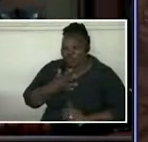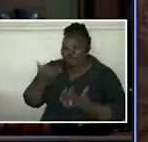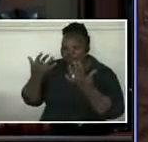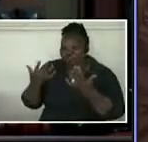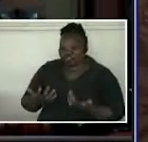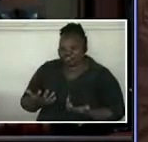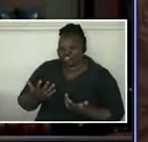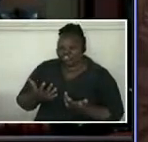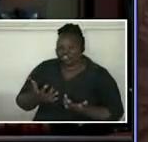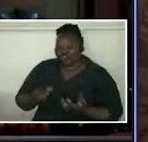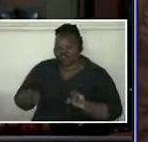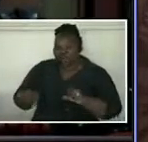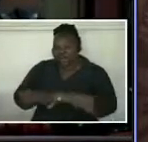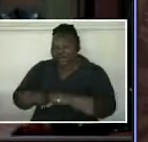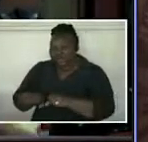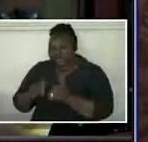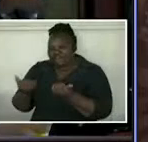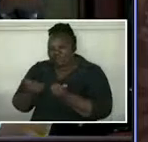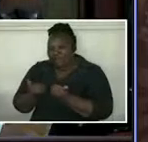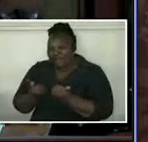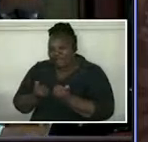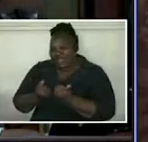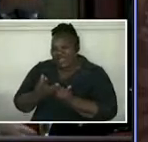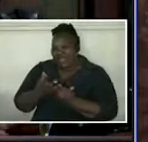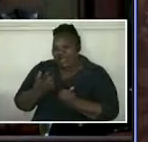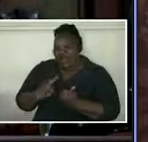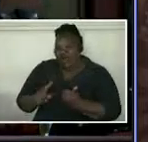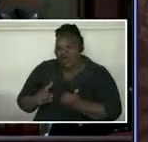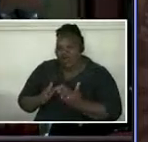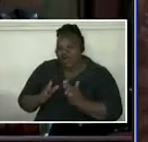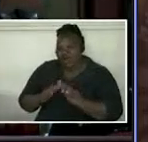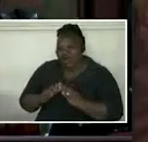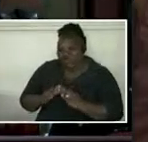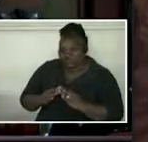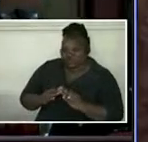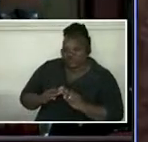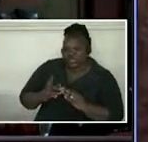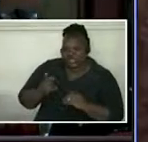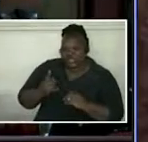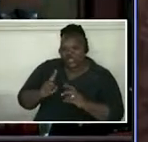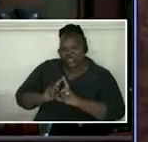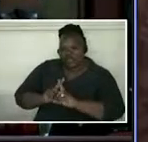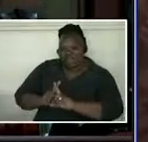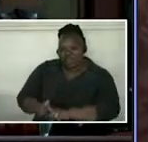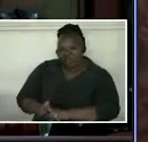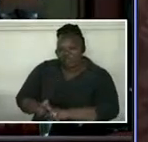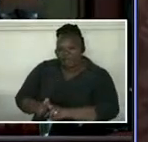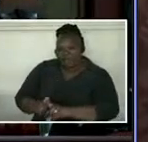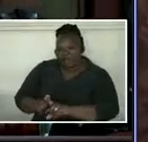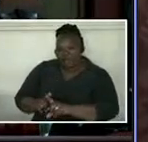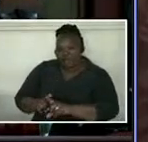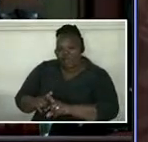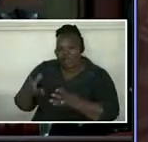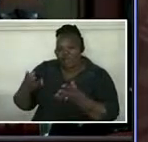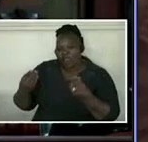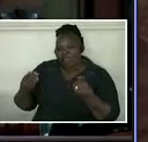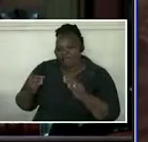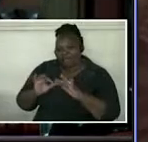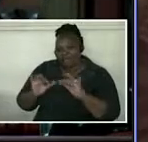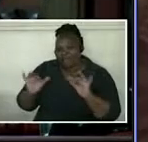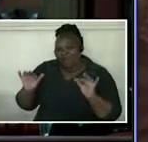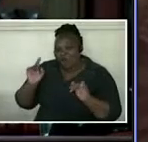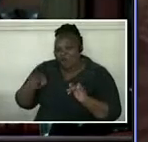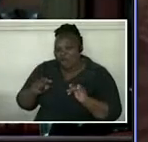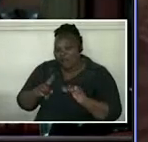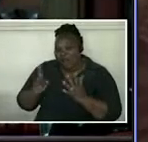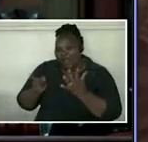bursaries under transfers to household category a follow-up on the number of those benefits that should be amongst